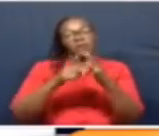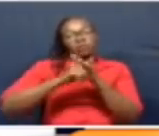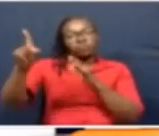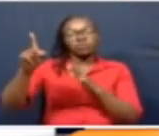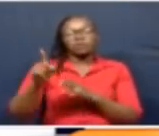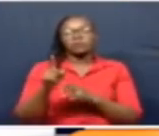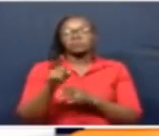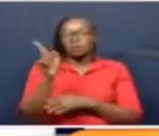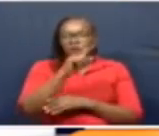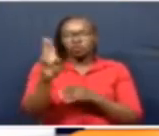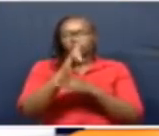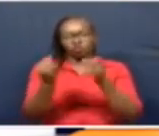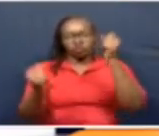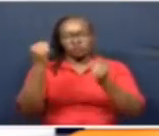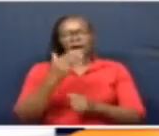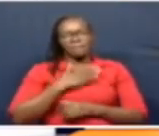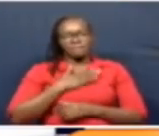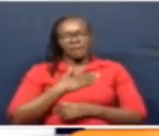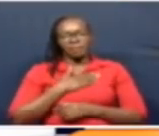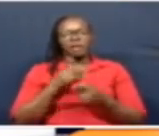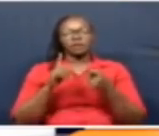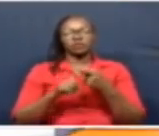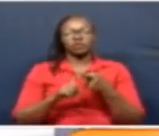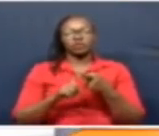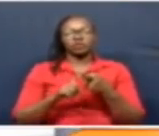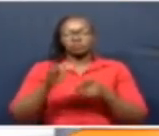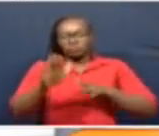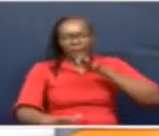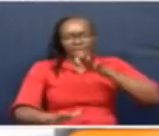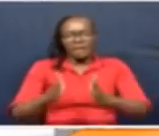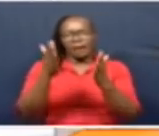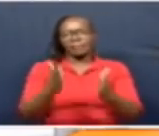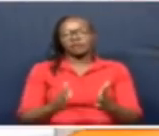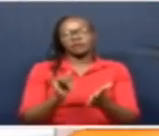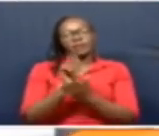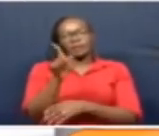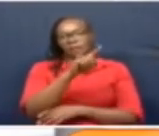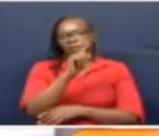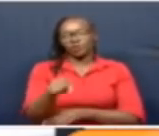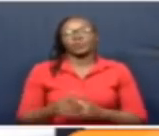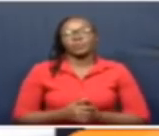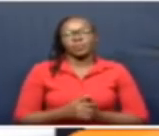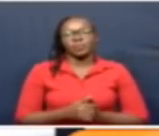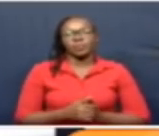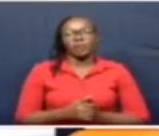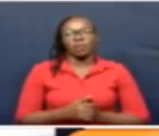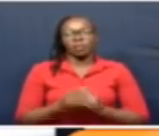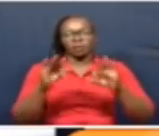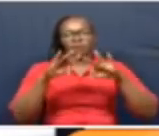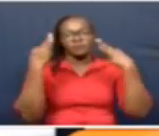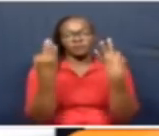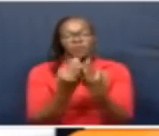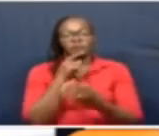use our car to jump on somebody, even to torture somebody. The family of the